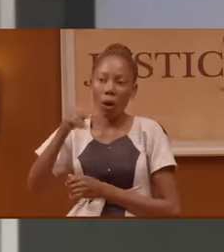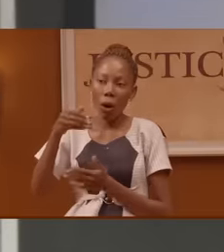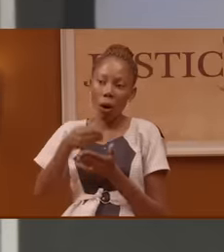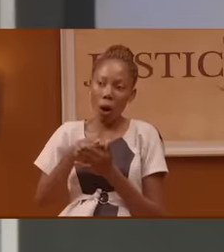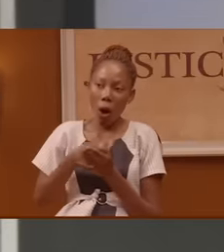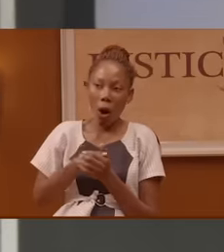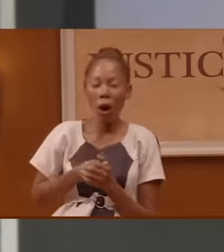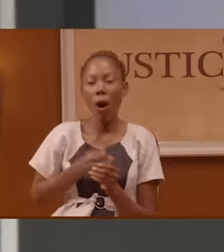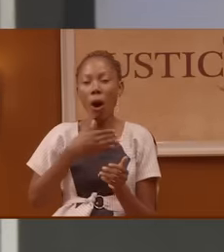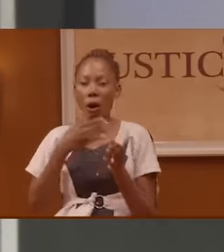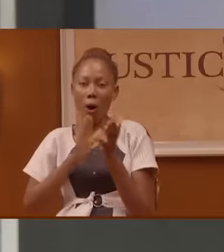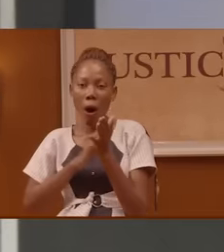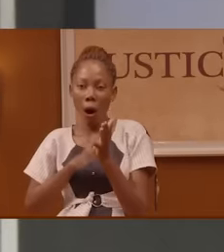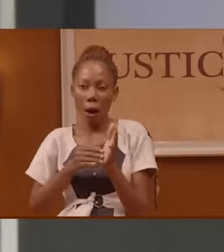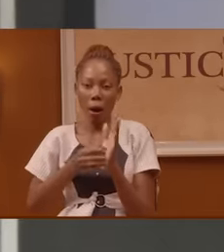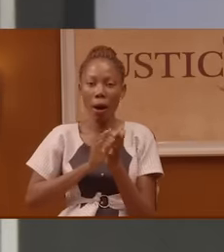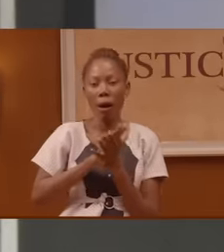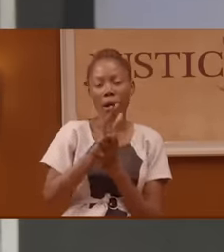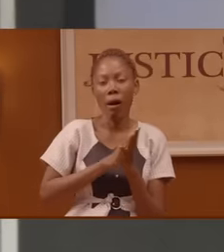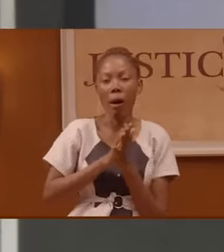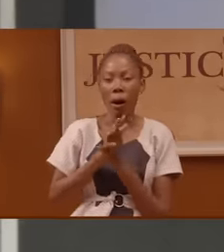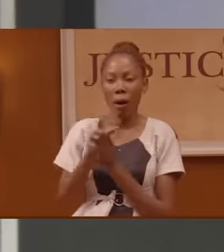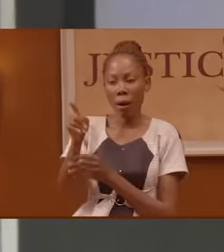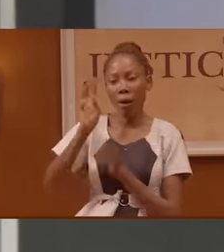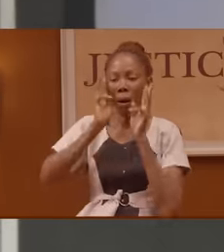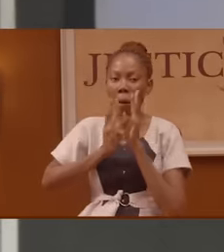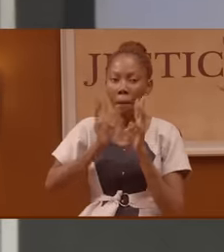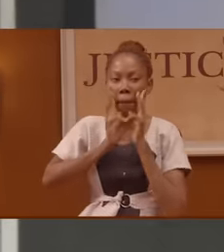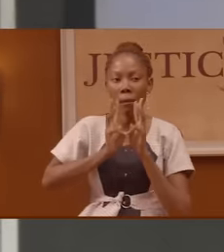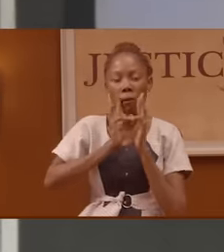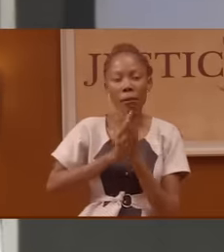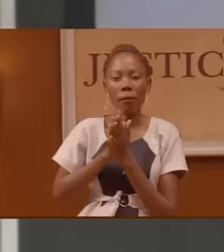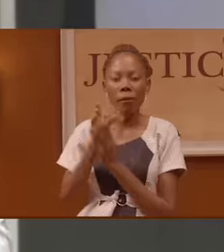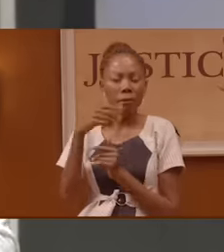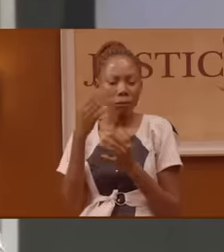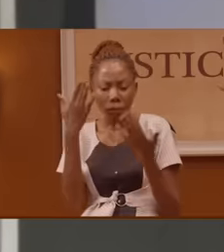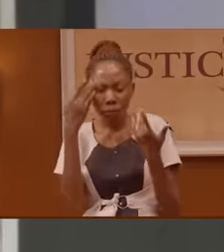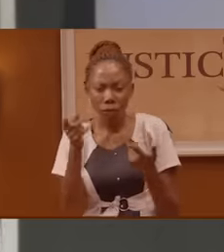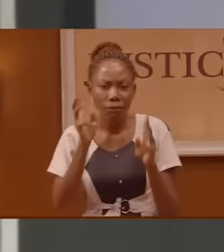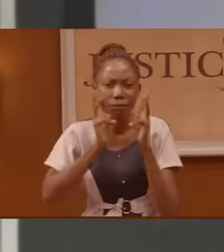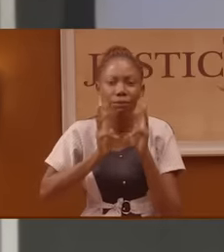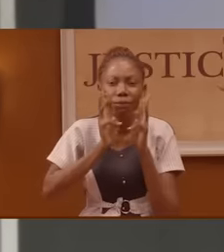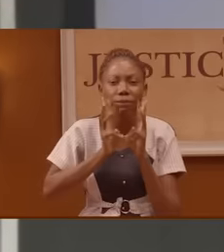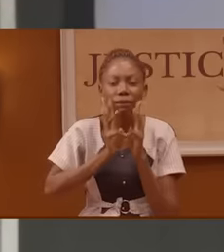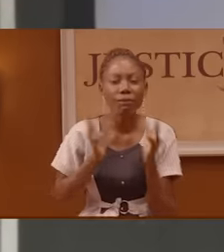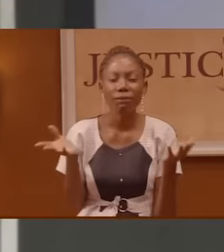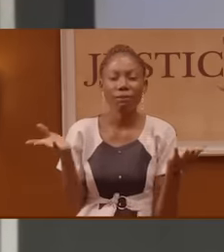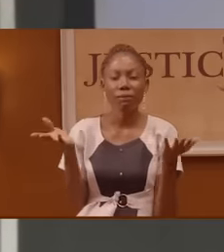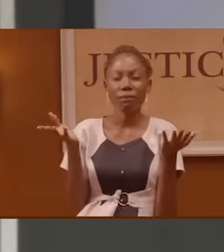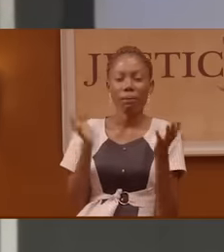my school and all of that. I said, but I was crying. He said, but you are crying. Why? What happened? You can't